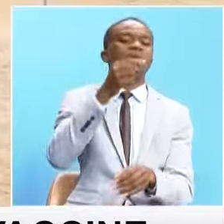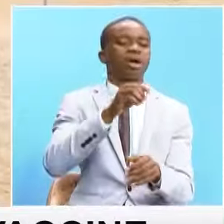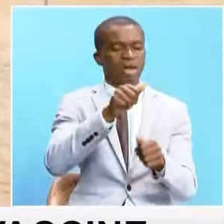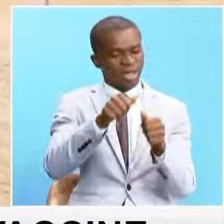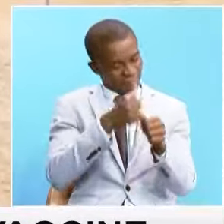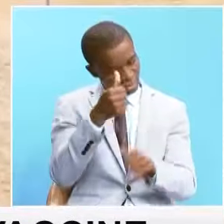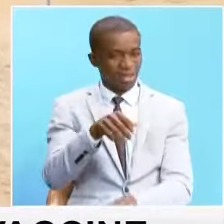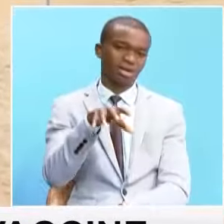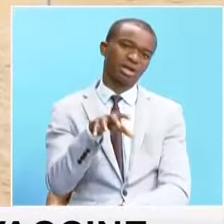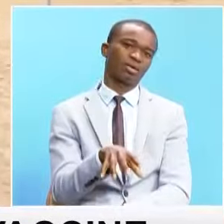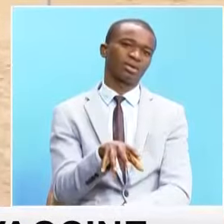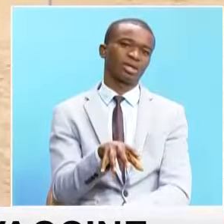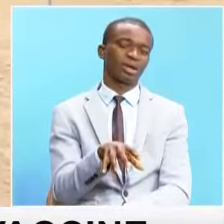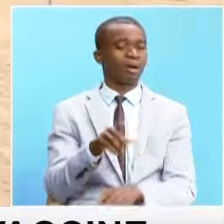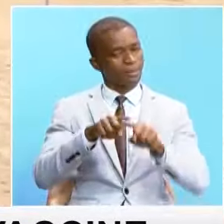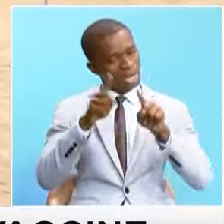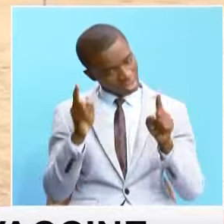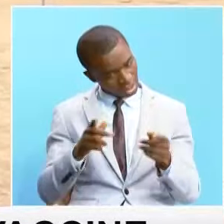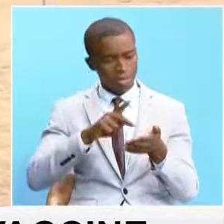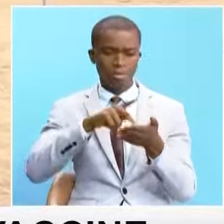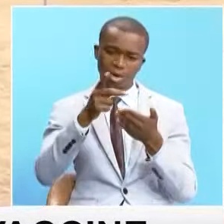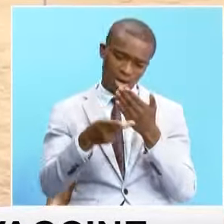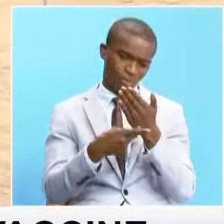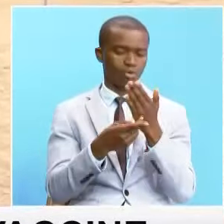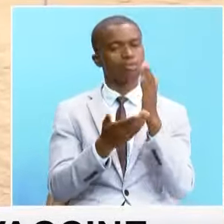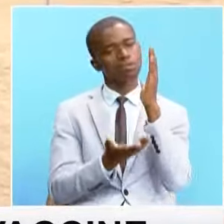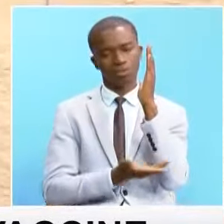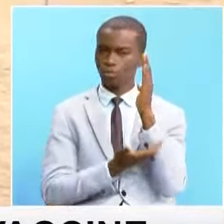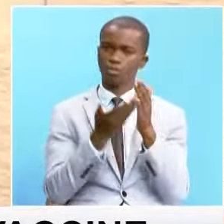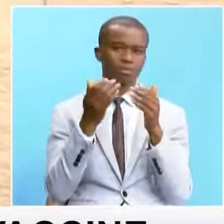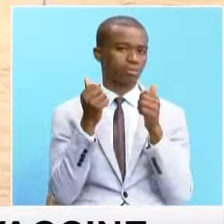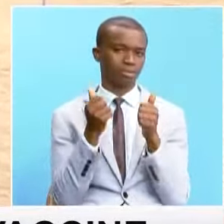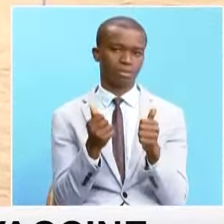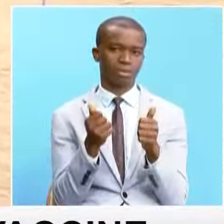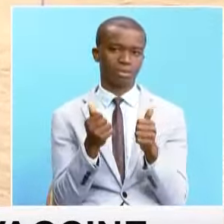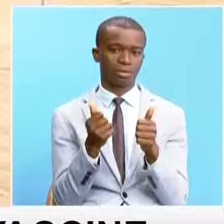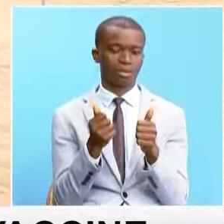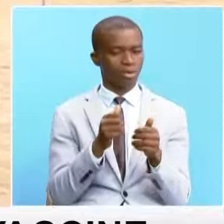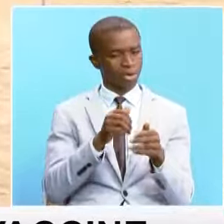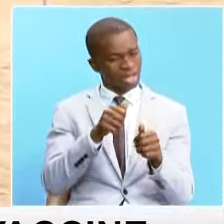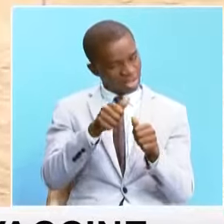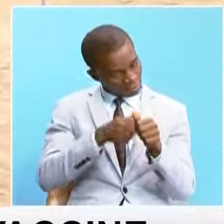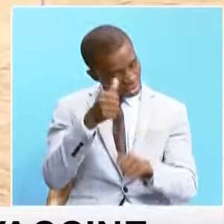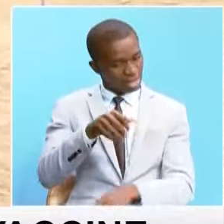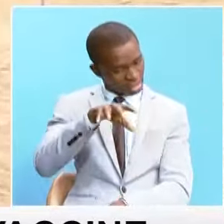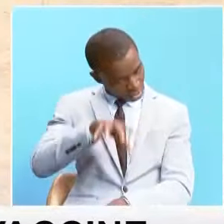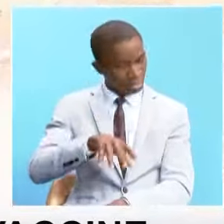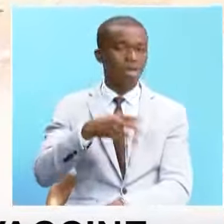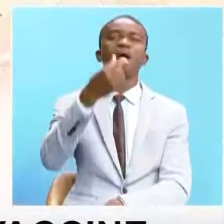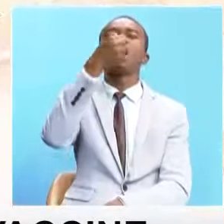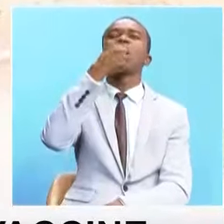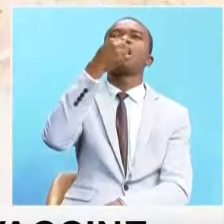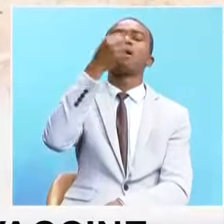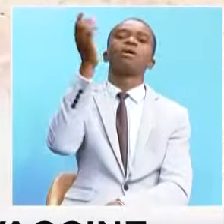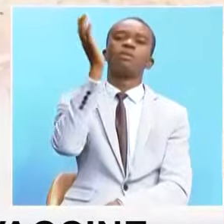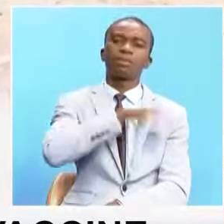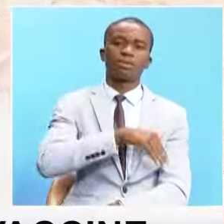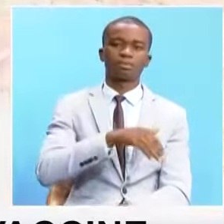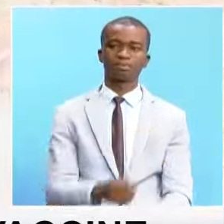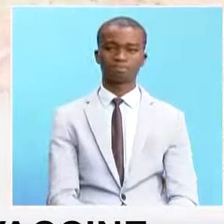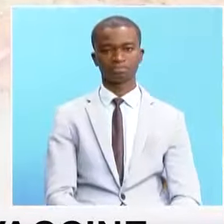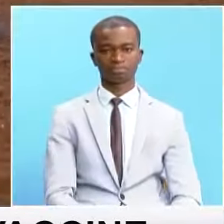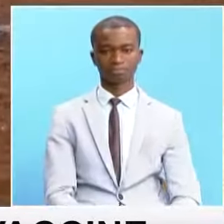in all, the program was very successful. Every child in our catchment area was being vaccinated. Tina Kavamba